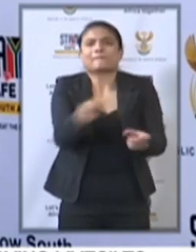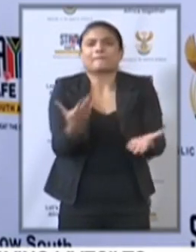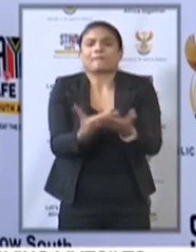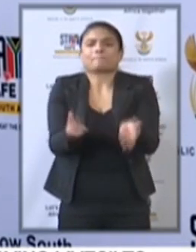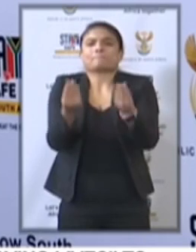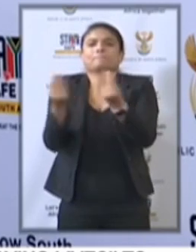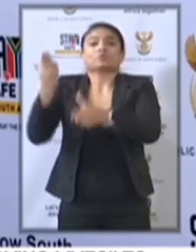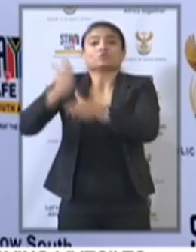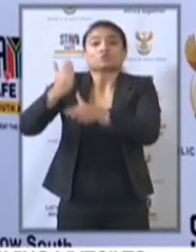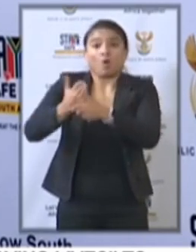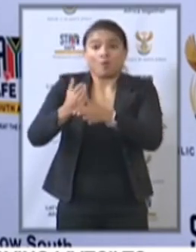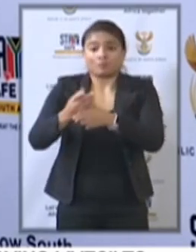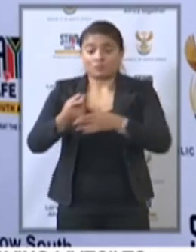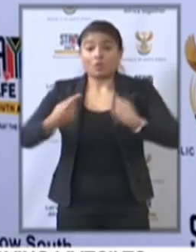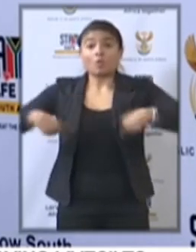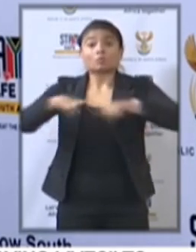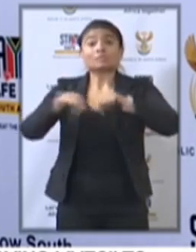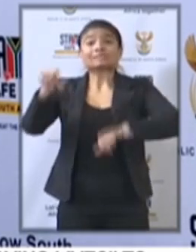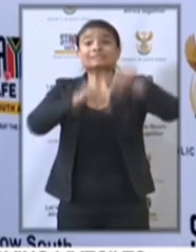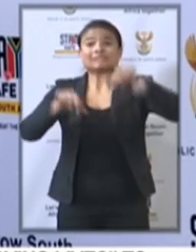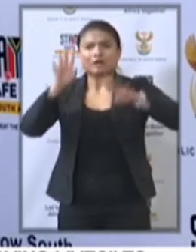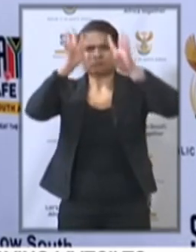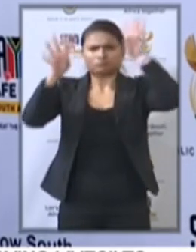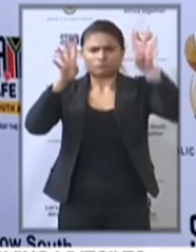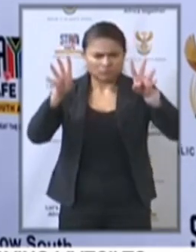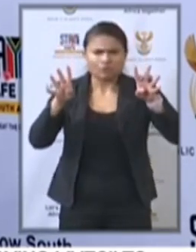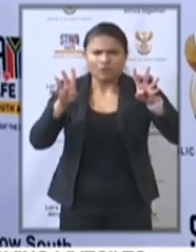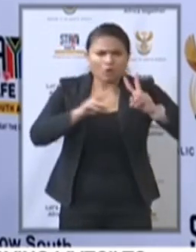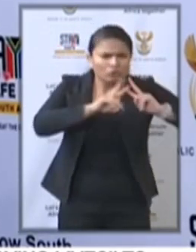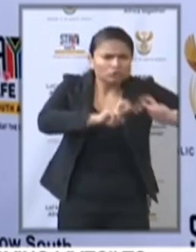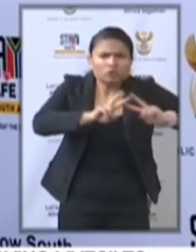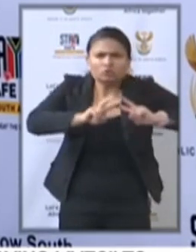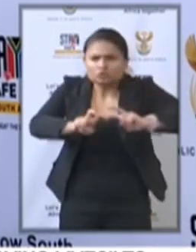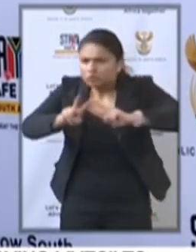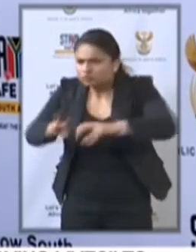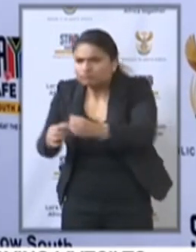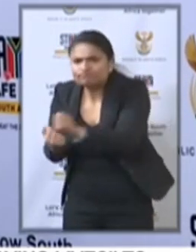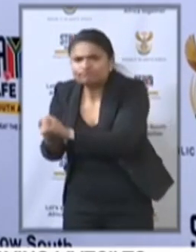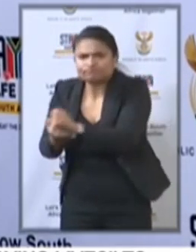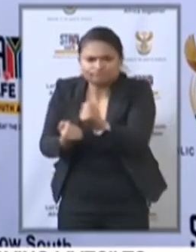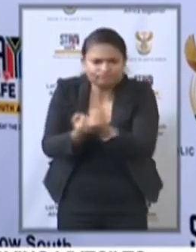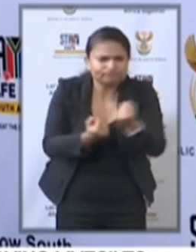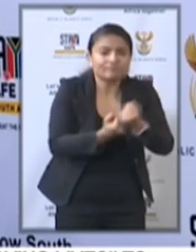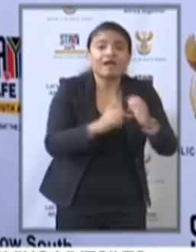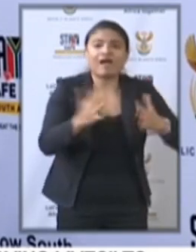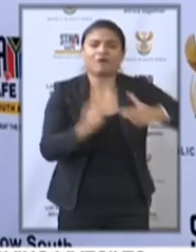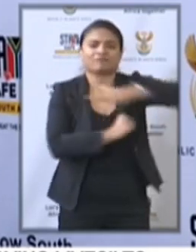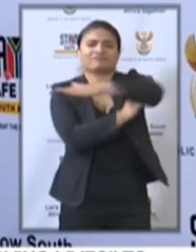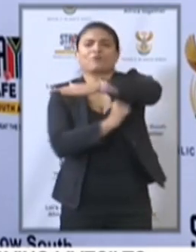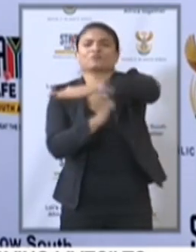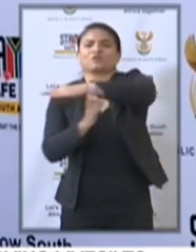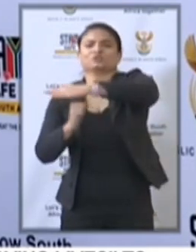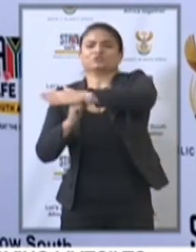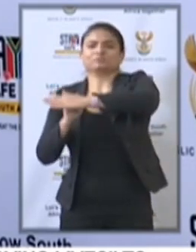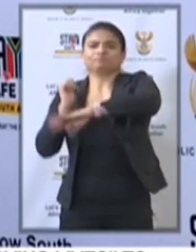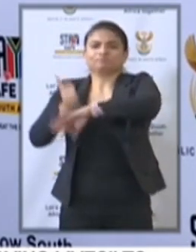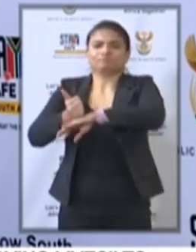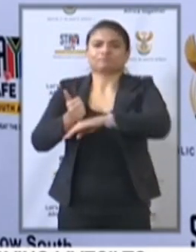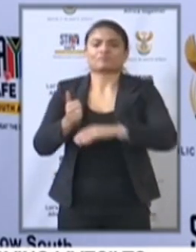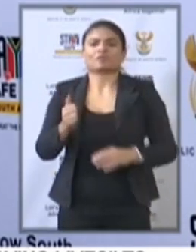a research and innovation pillar of the Cannabis Industrialization Master